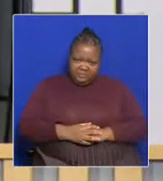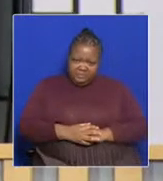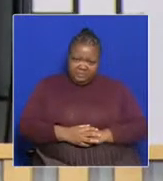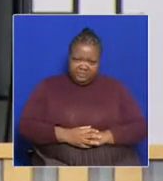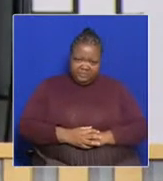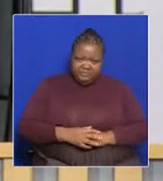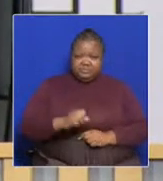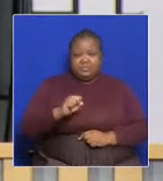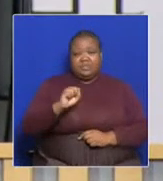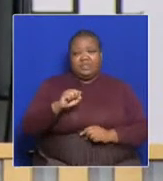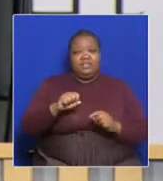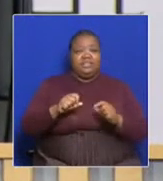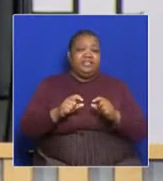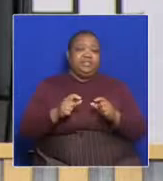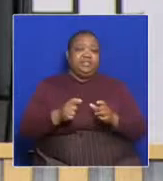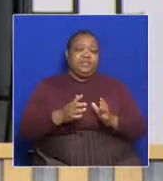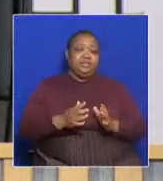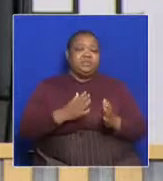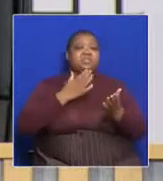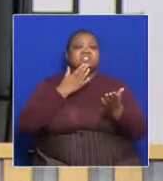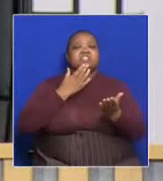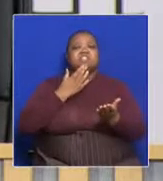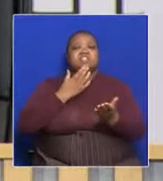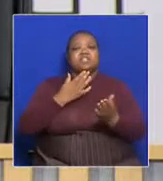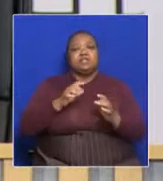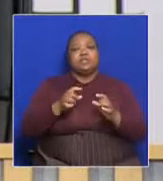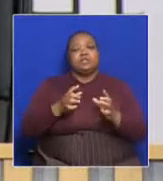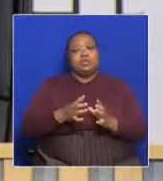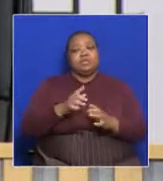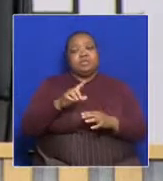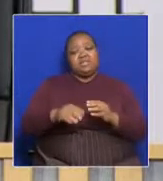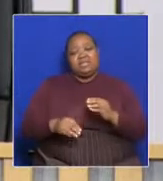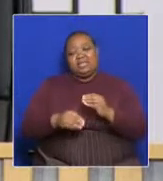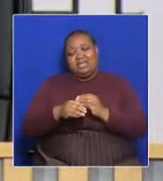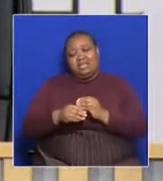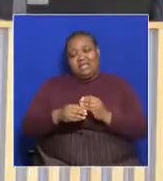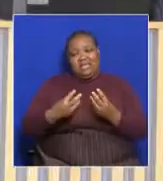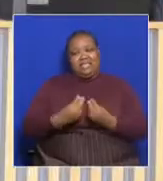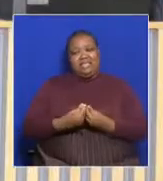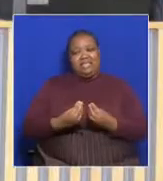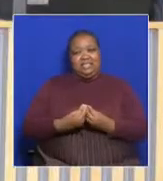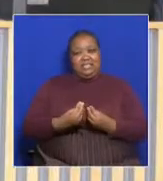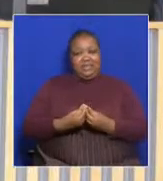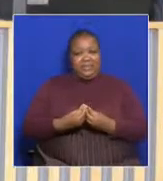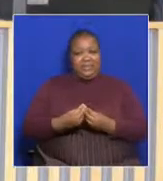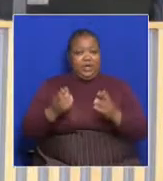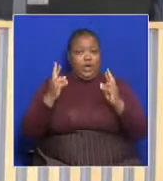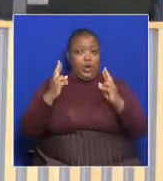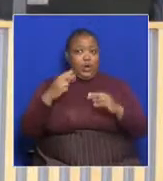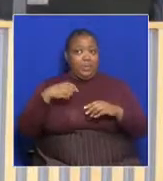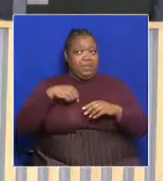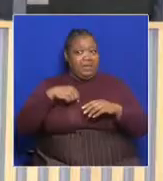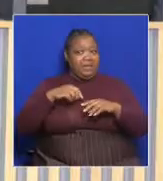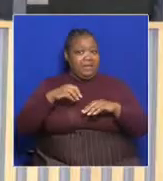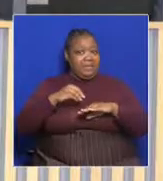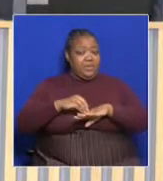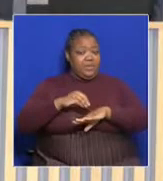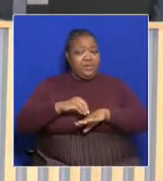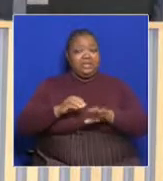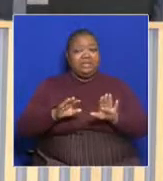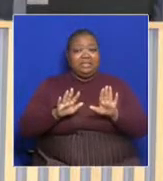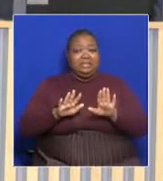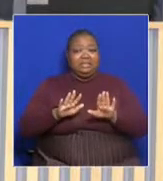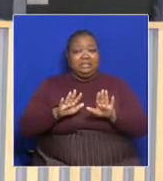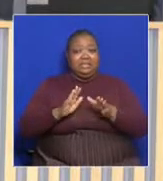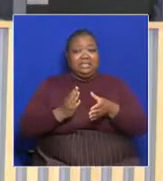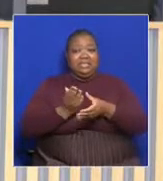Thank you, Commissioner. Commissioner, may I add something? No, hopefully I'm not going to get in trouble. Of those 10 cases that General Flynn did